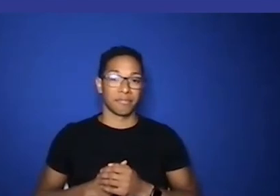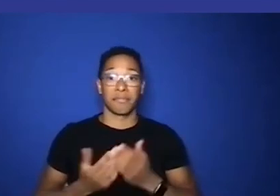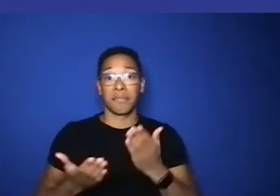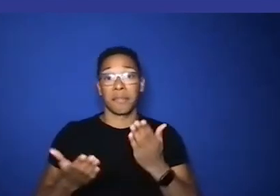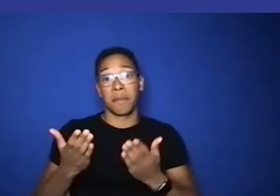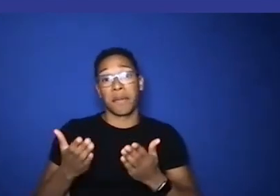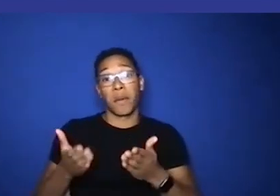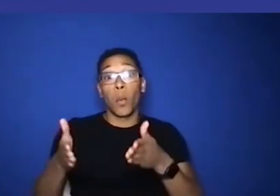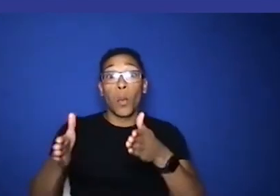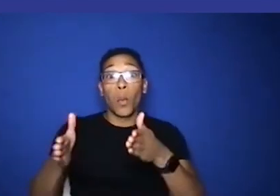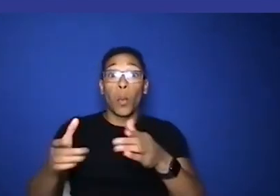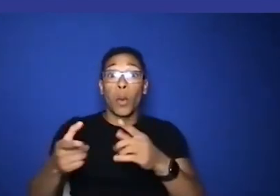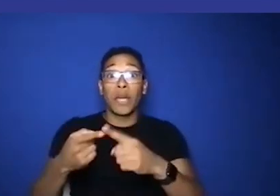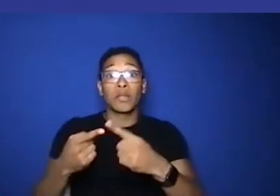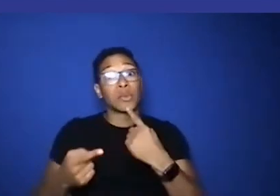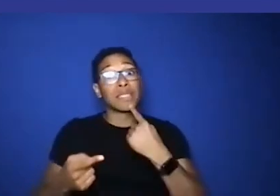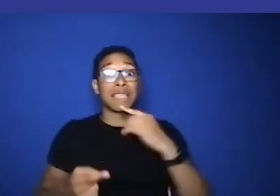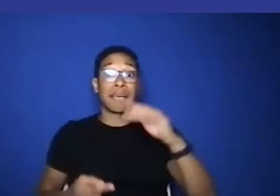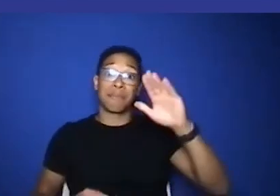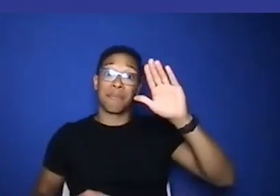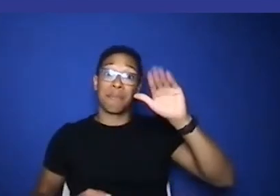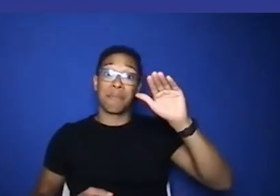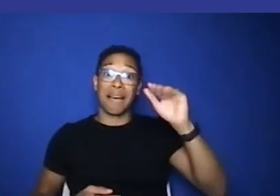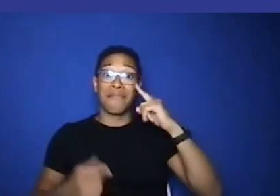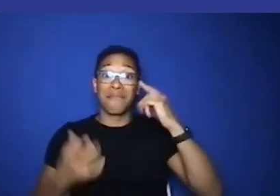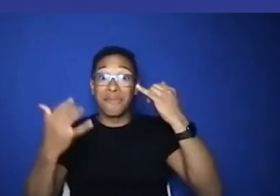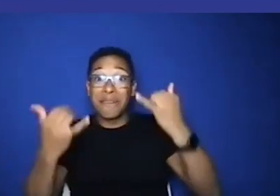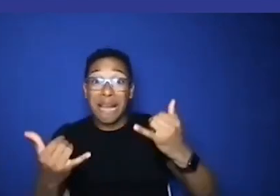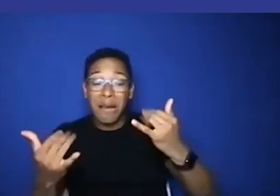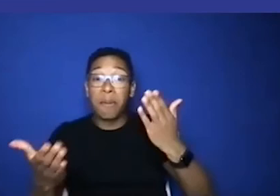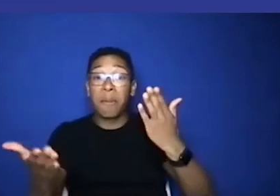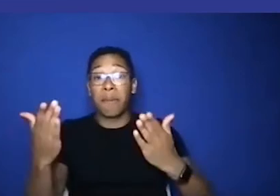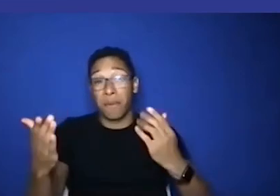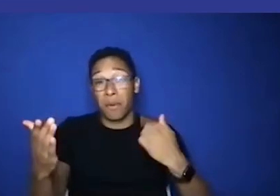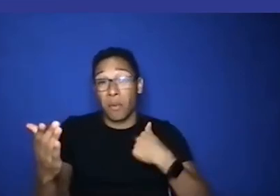goodbye for now, if we could each share something that we're working on,